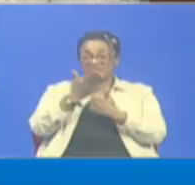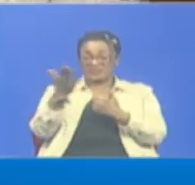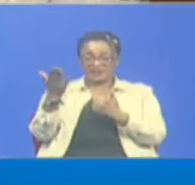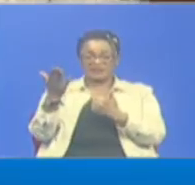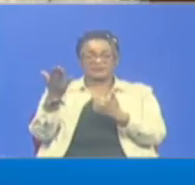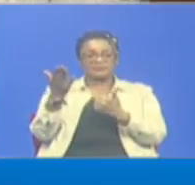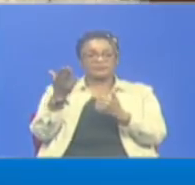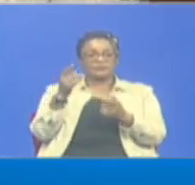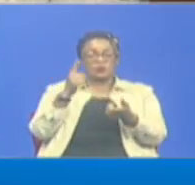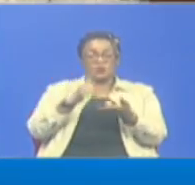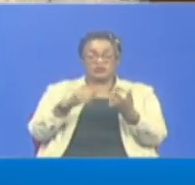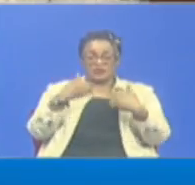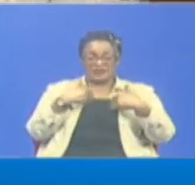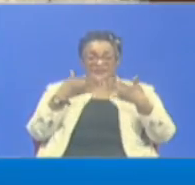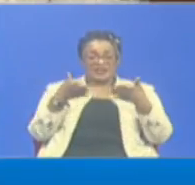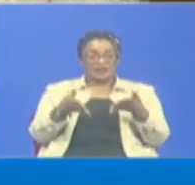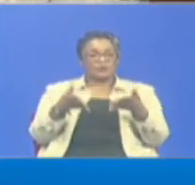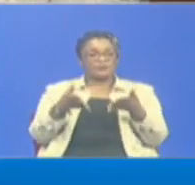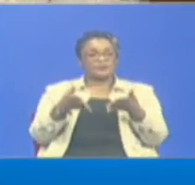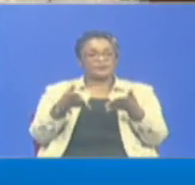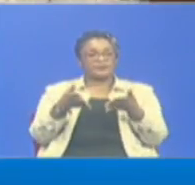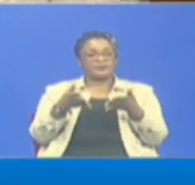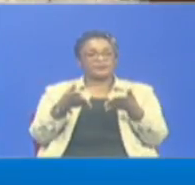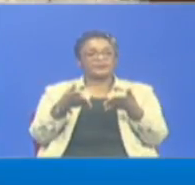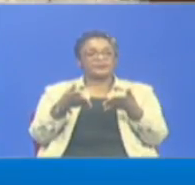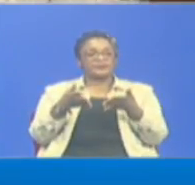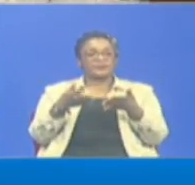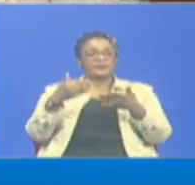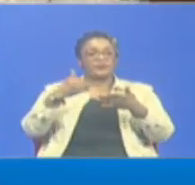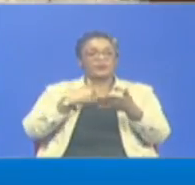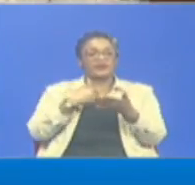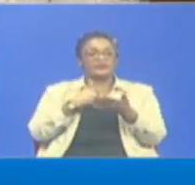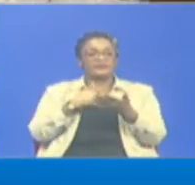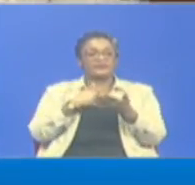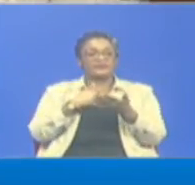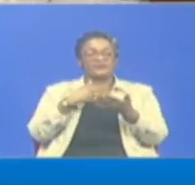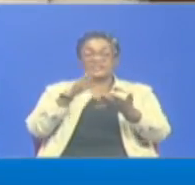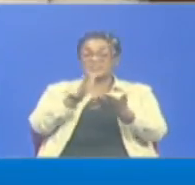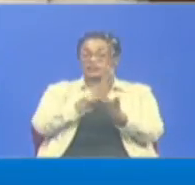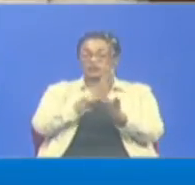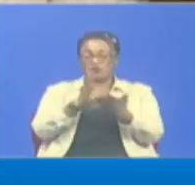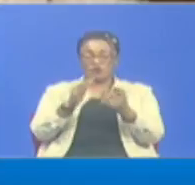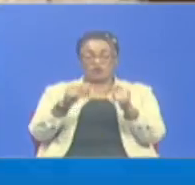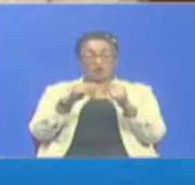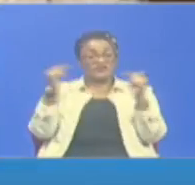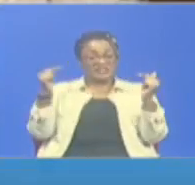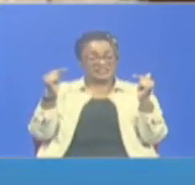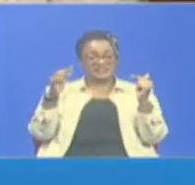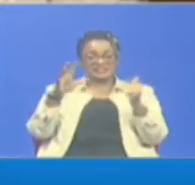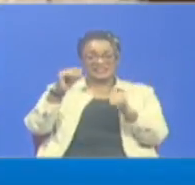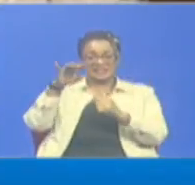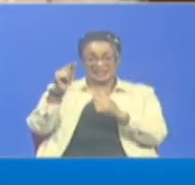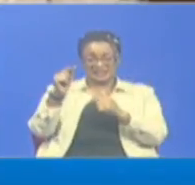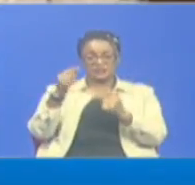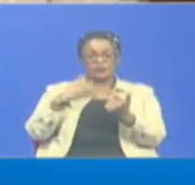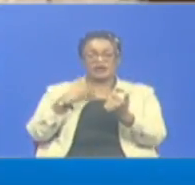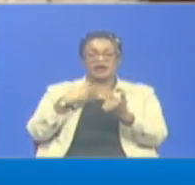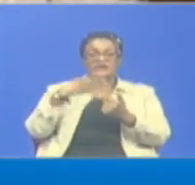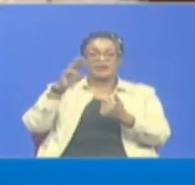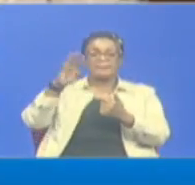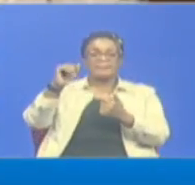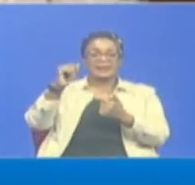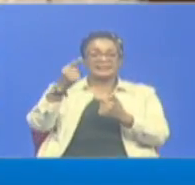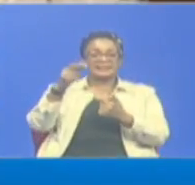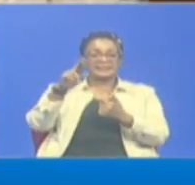are existing right now, Deval, of course, there is Sexual Offences Act, there is Matrimonial and Property Rights